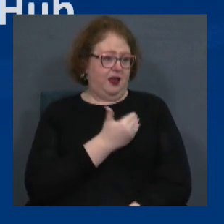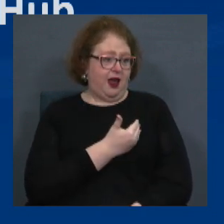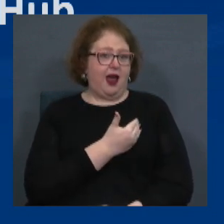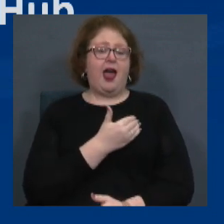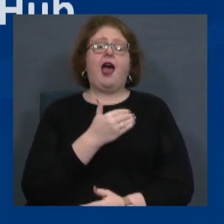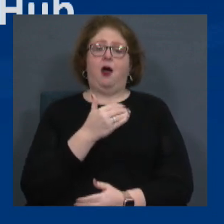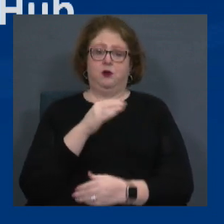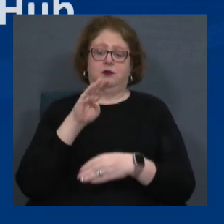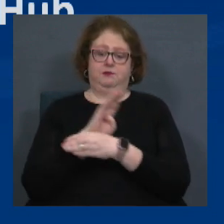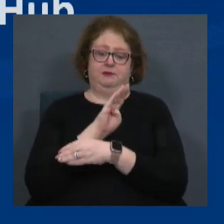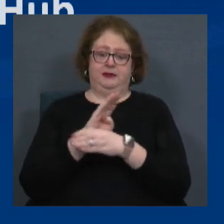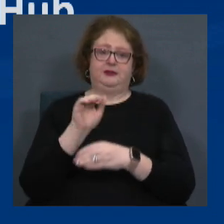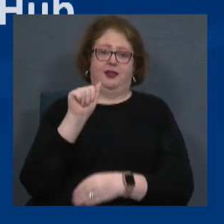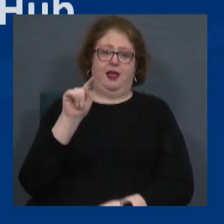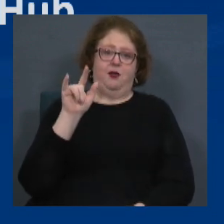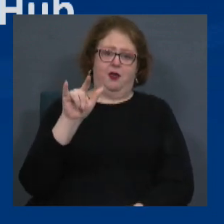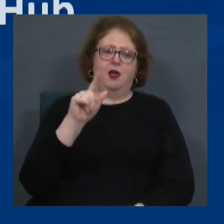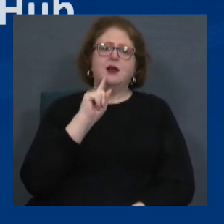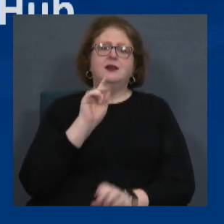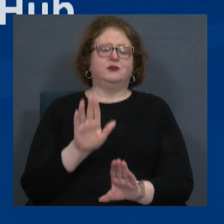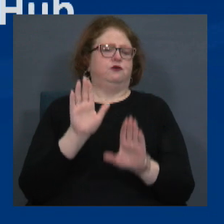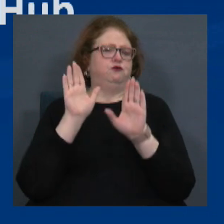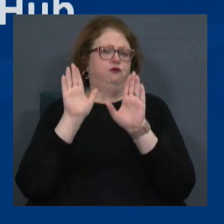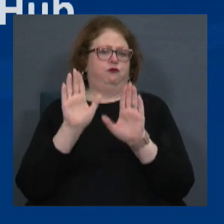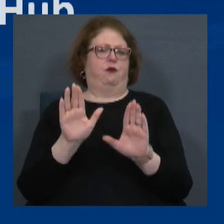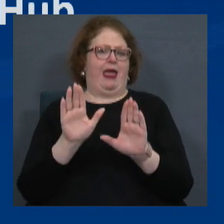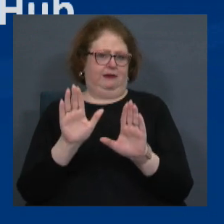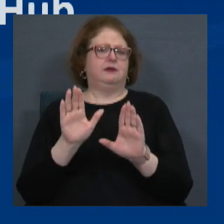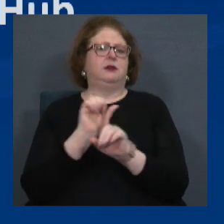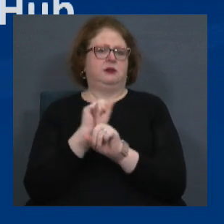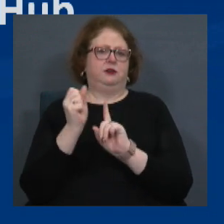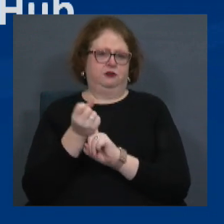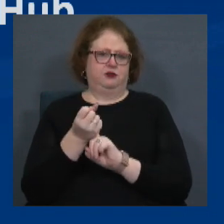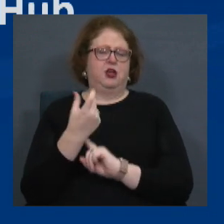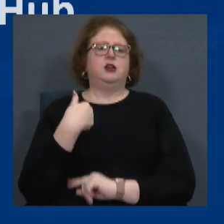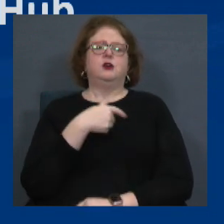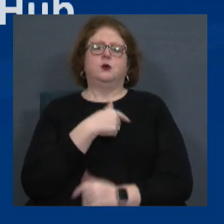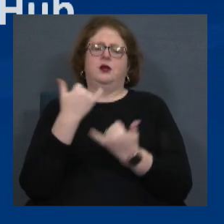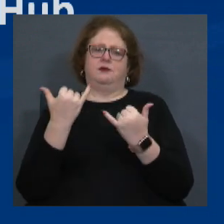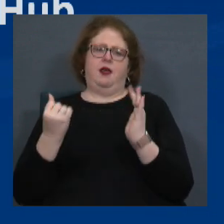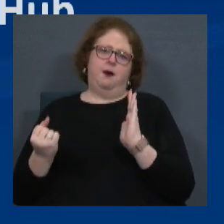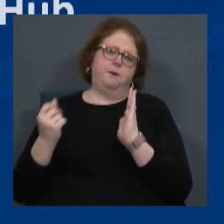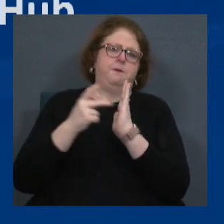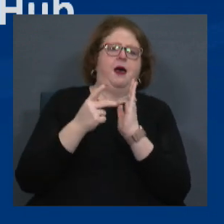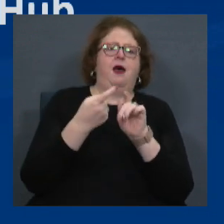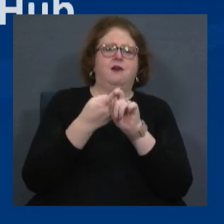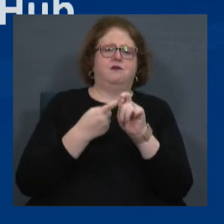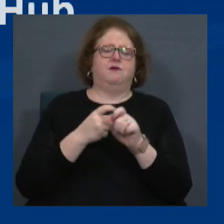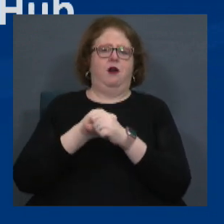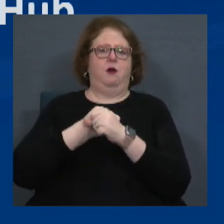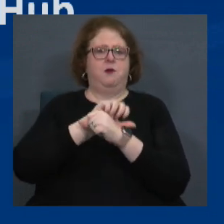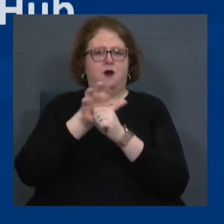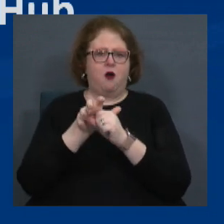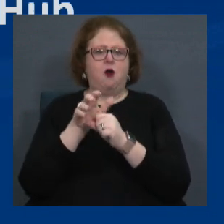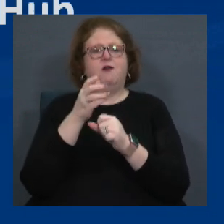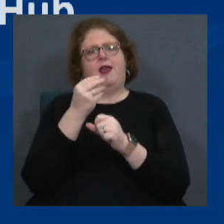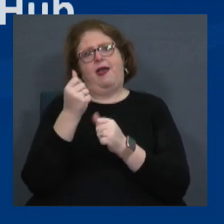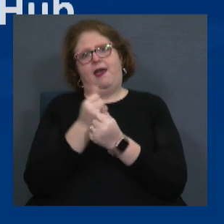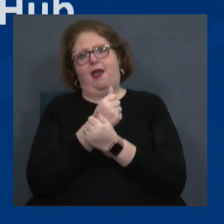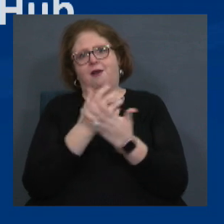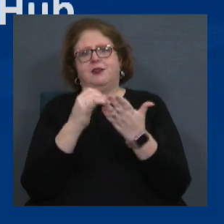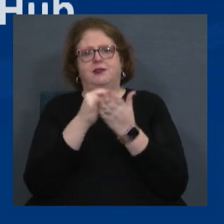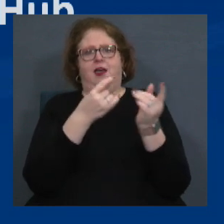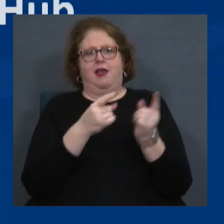is in great condition. We have rebounded from COVID and everything else that could happen to us, and we're